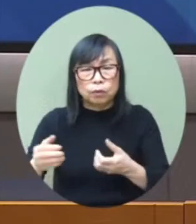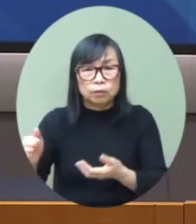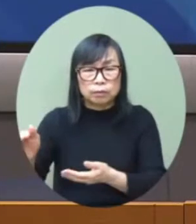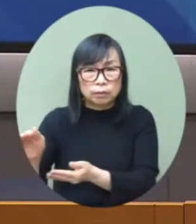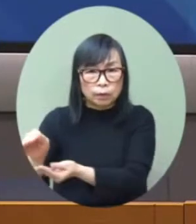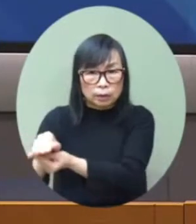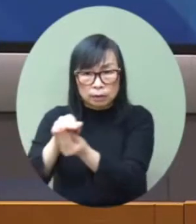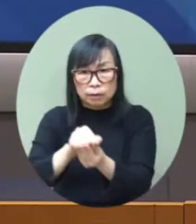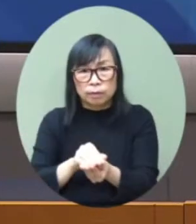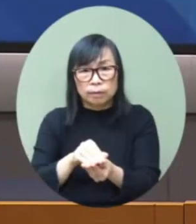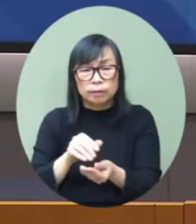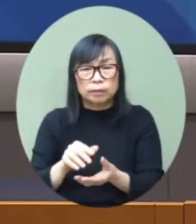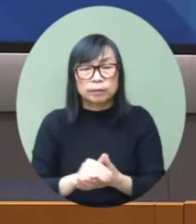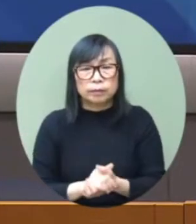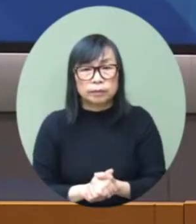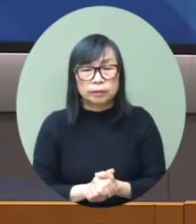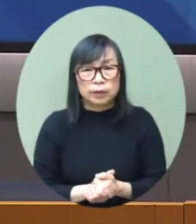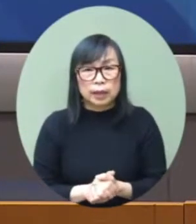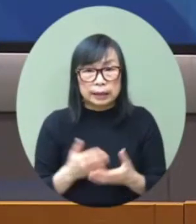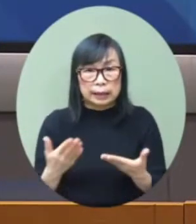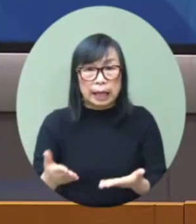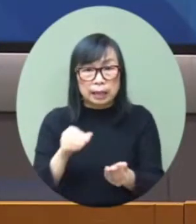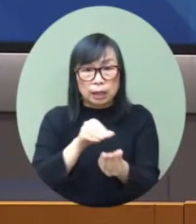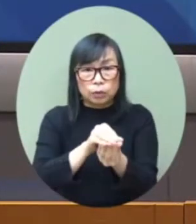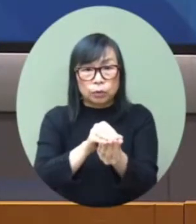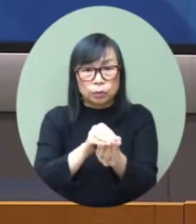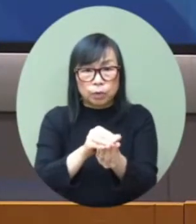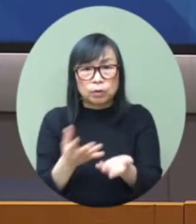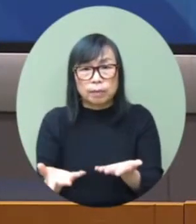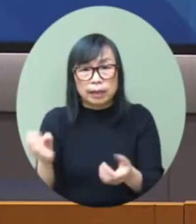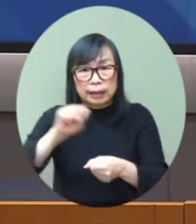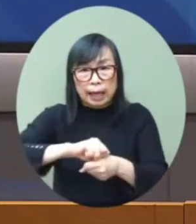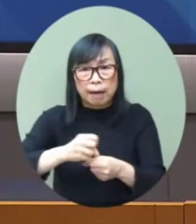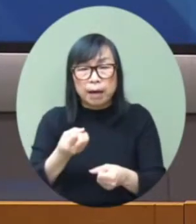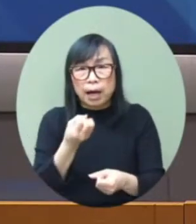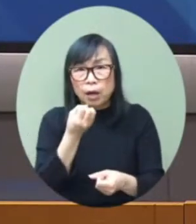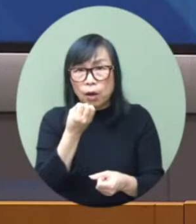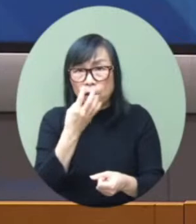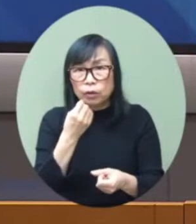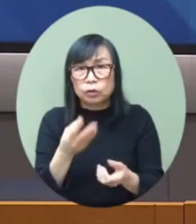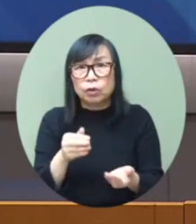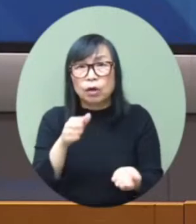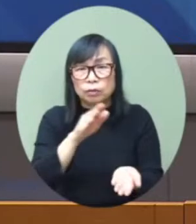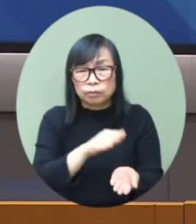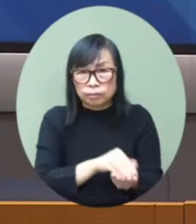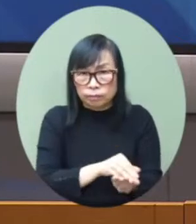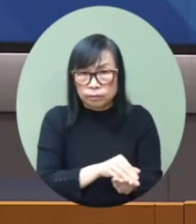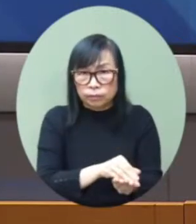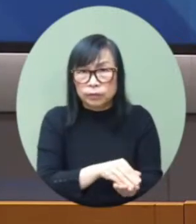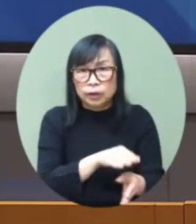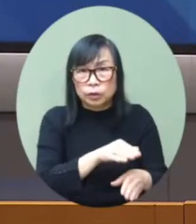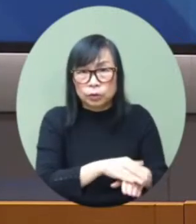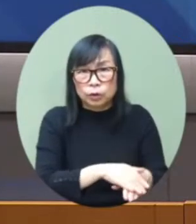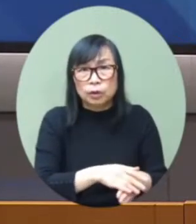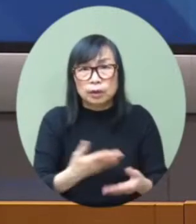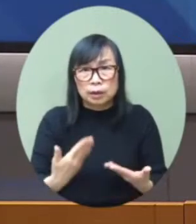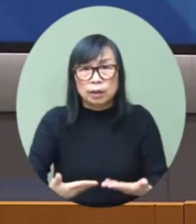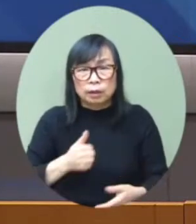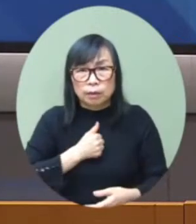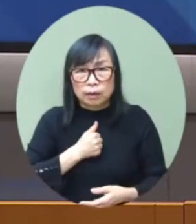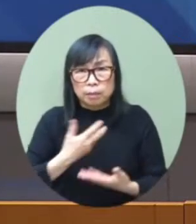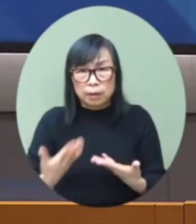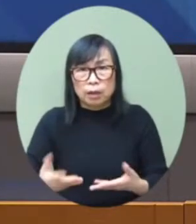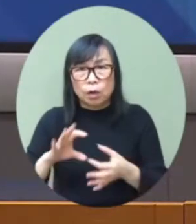be transported to Hong Kong by road and by water. So we have sufficient